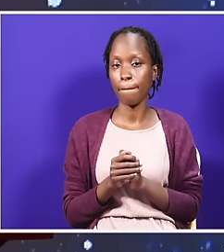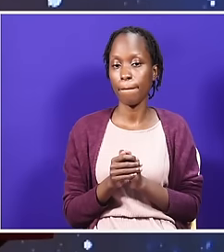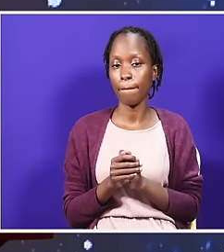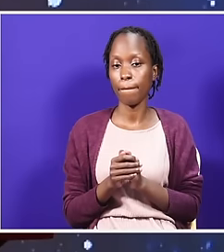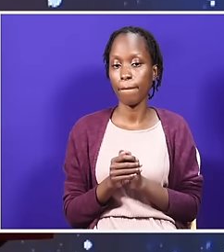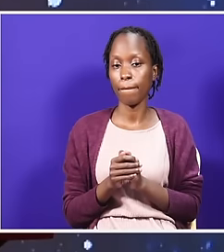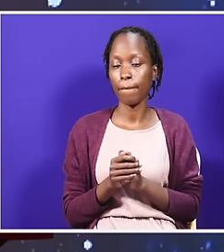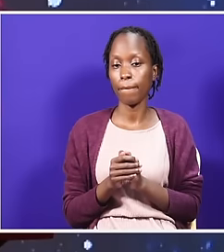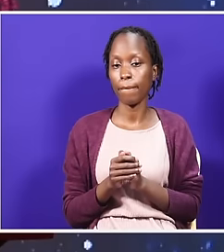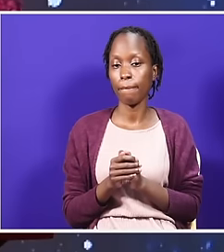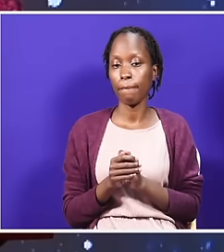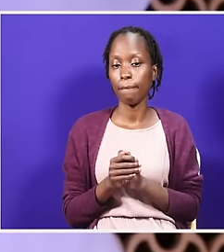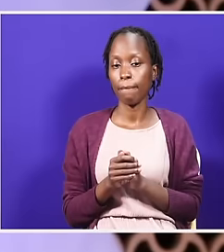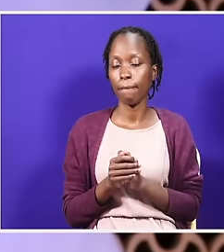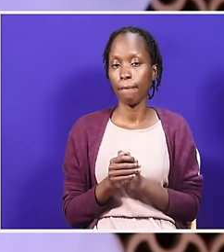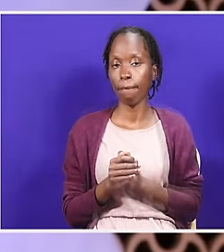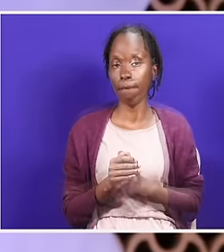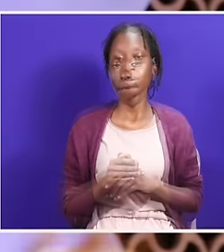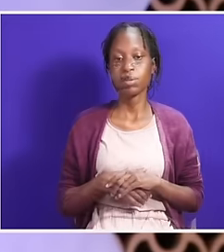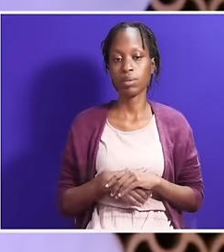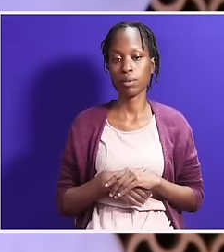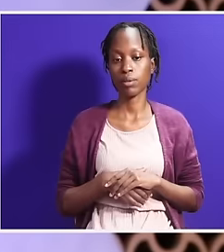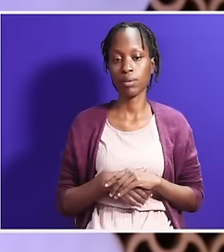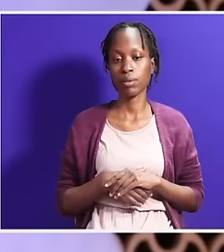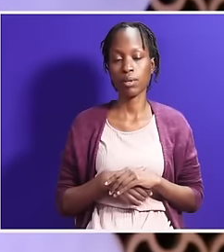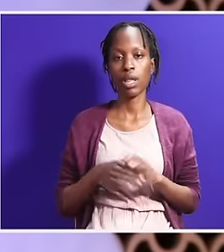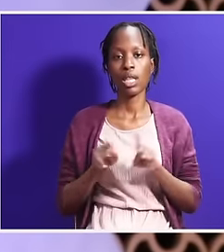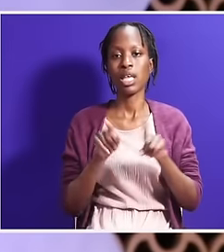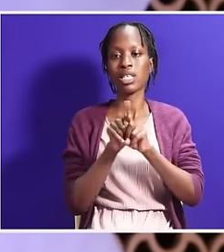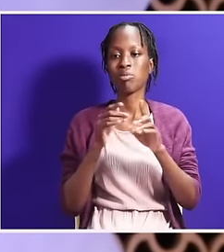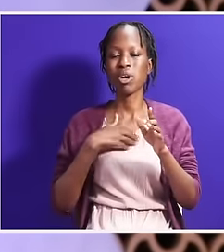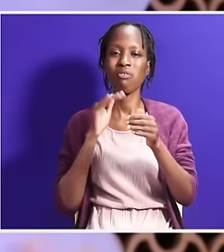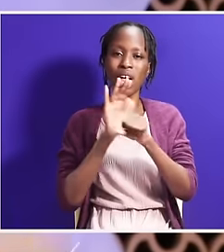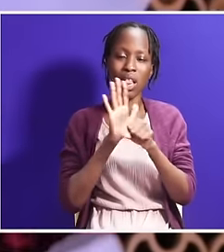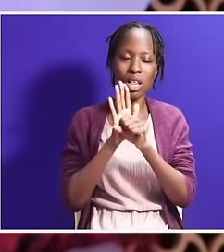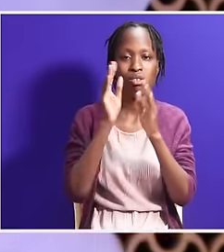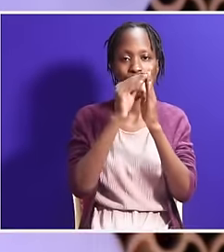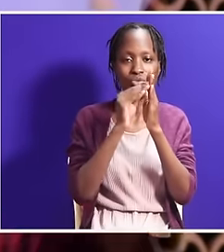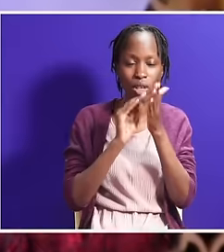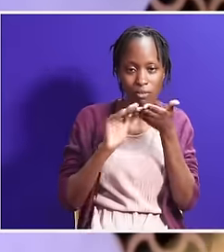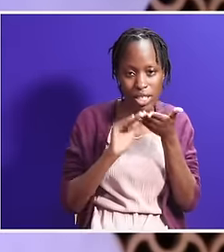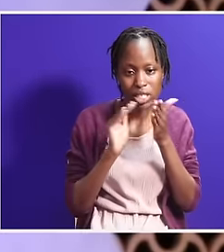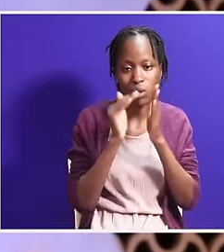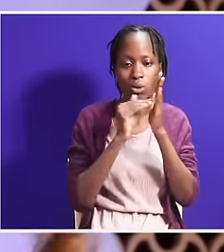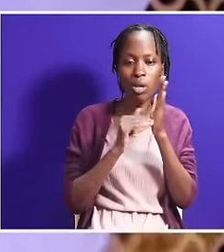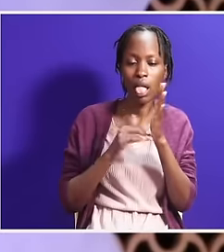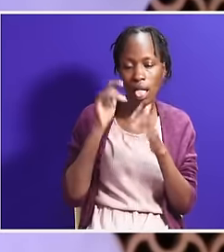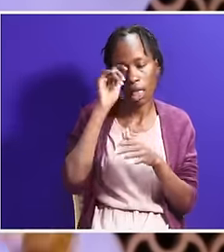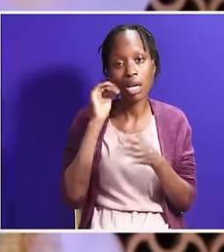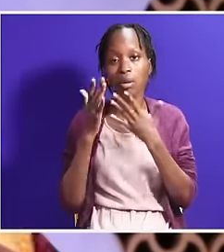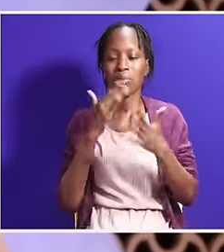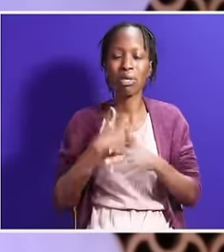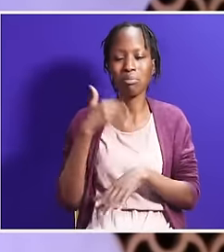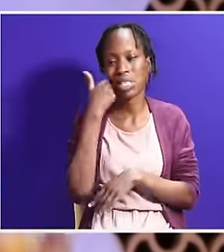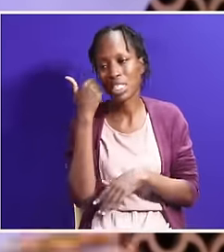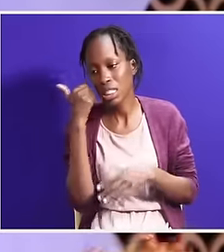My body needs a lot of help to do normal. There's a list of things that are wrong with me. Bronchiectasis, eosinophilic asthma, my